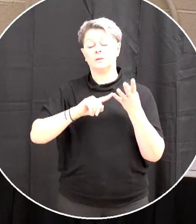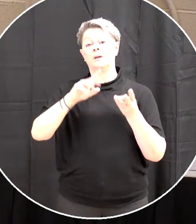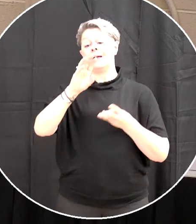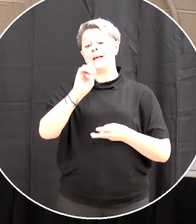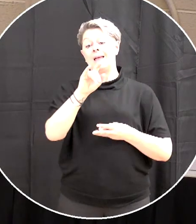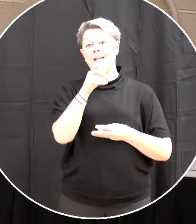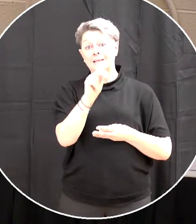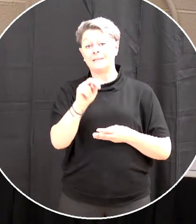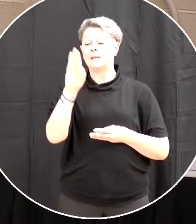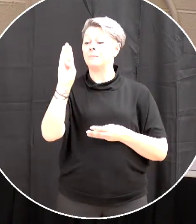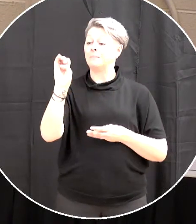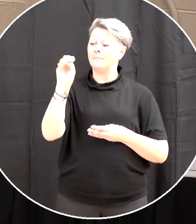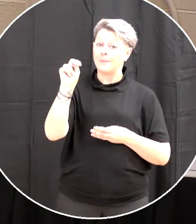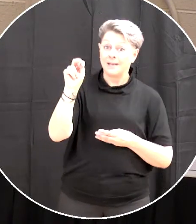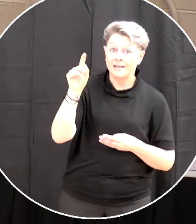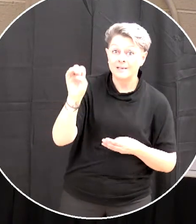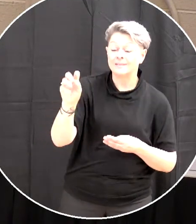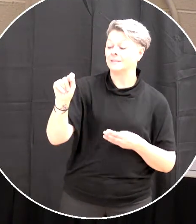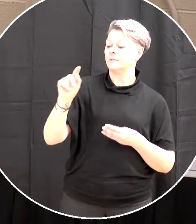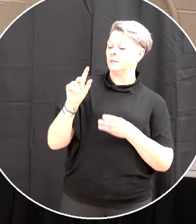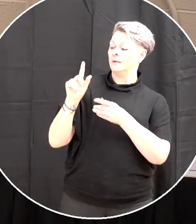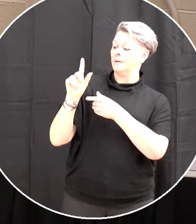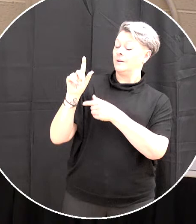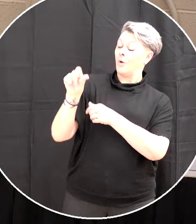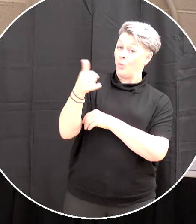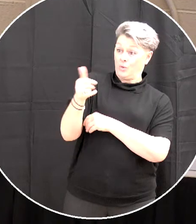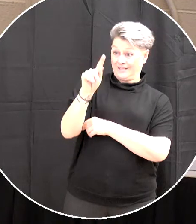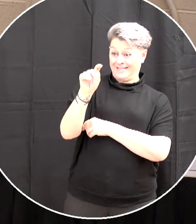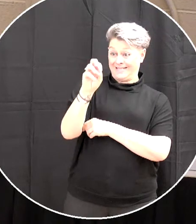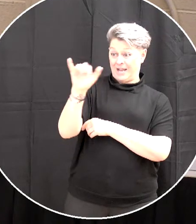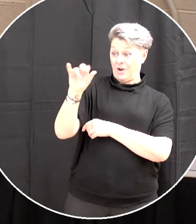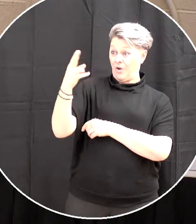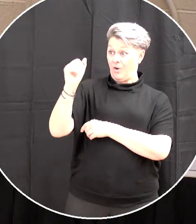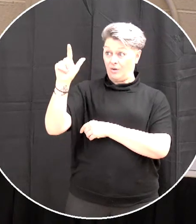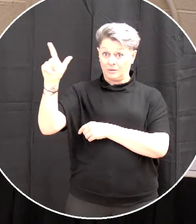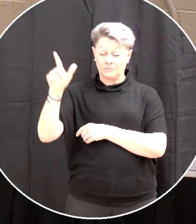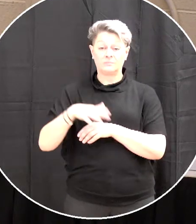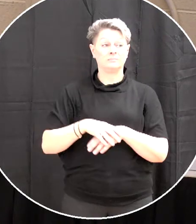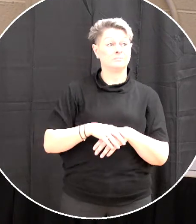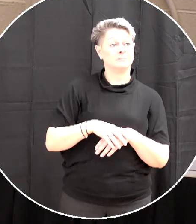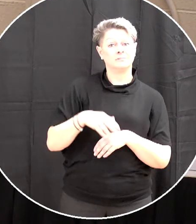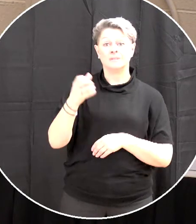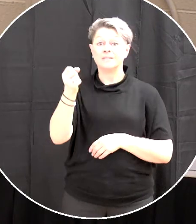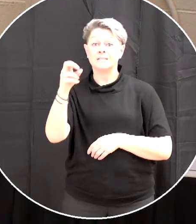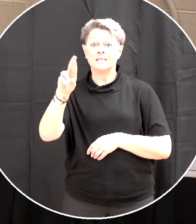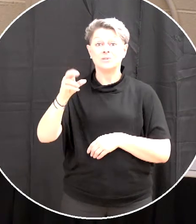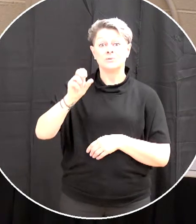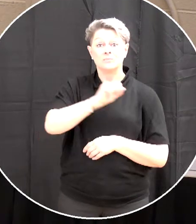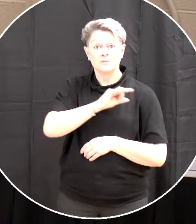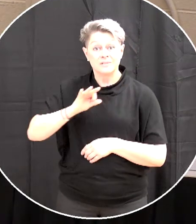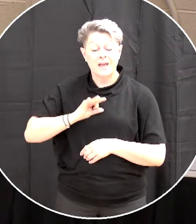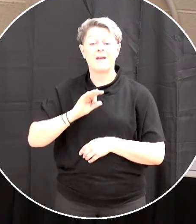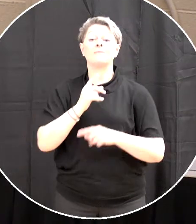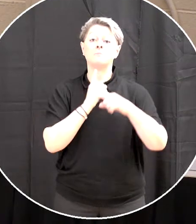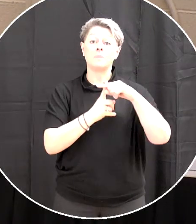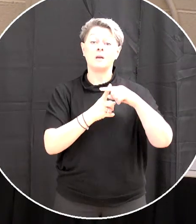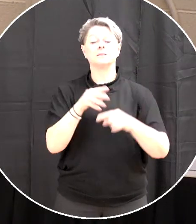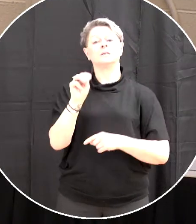Terry Hall, and a couple of his senior staff were there, and the Director, Mr. Stack.